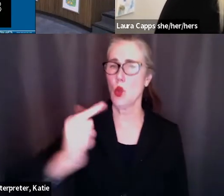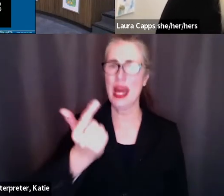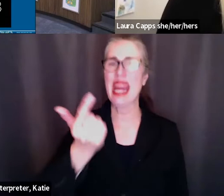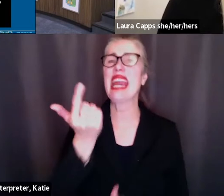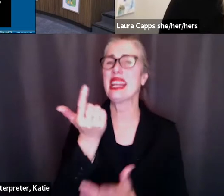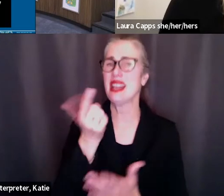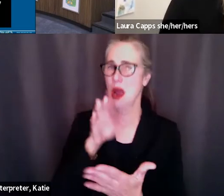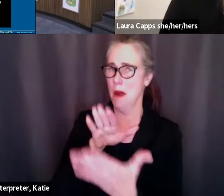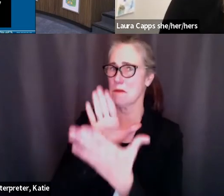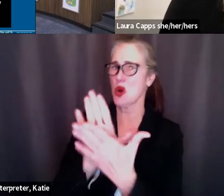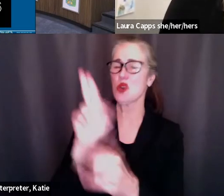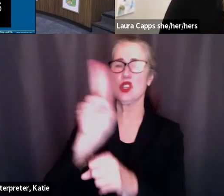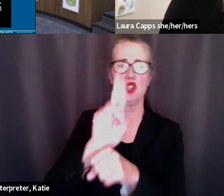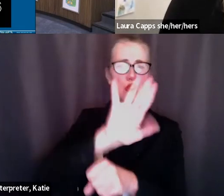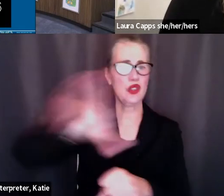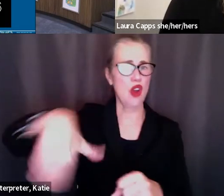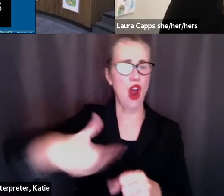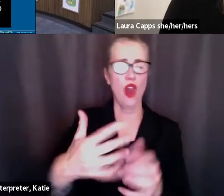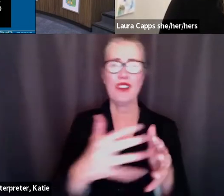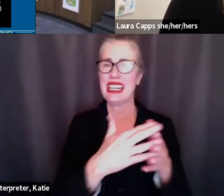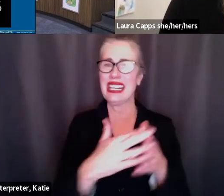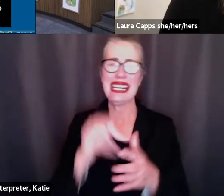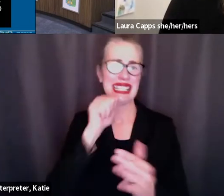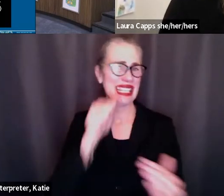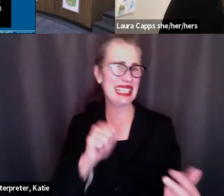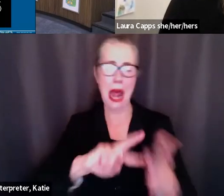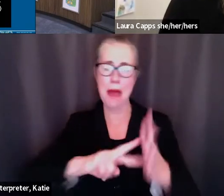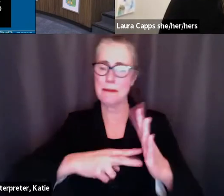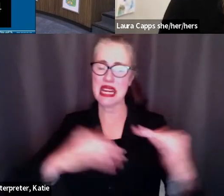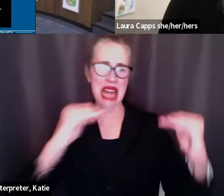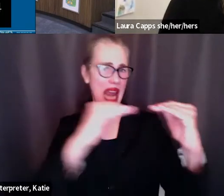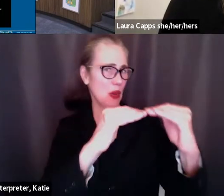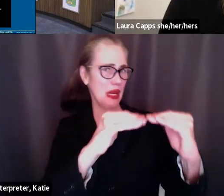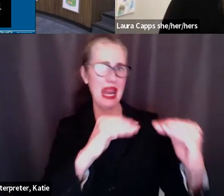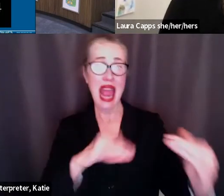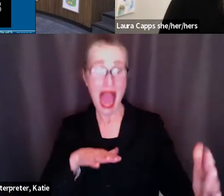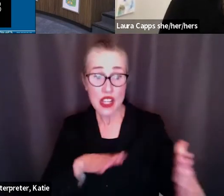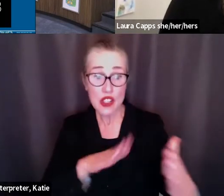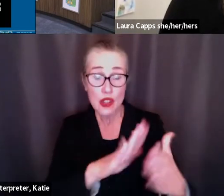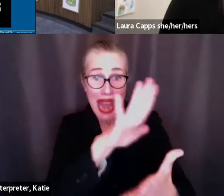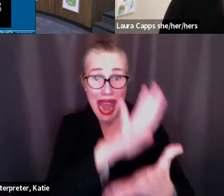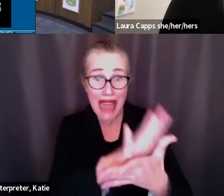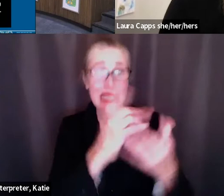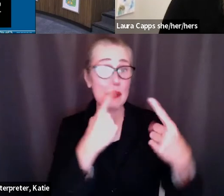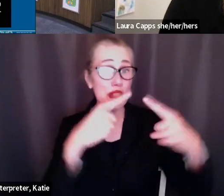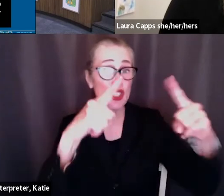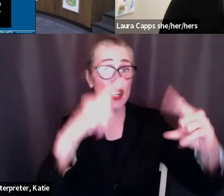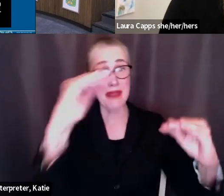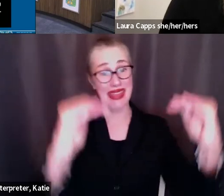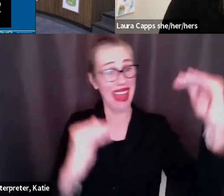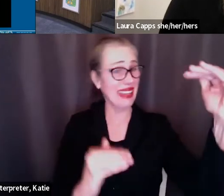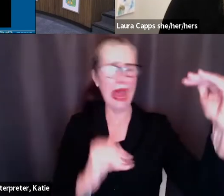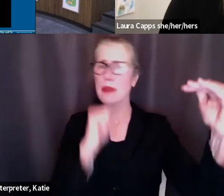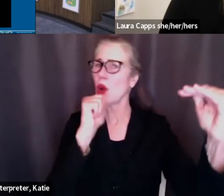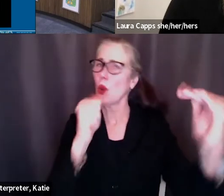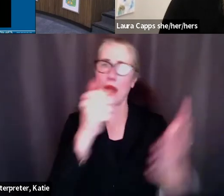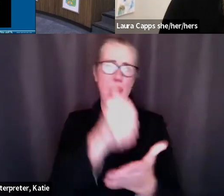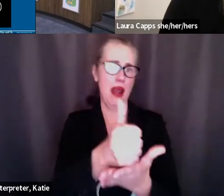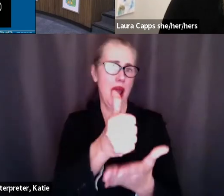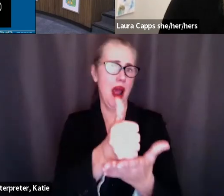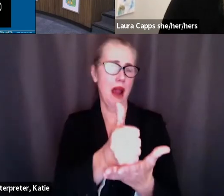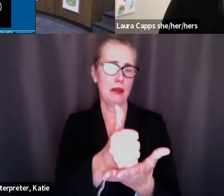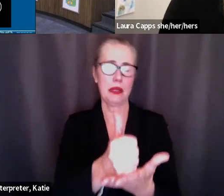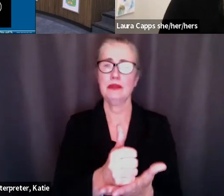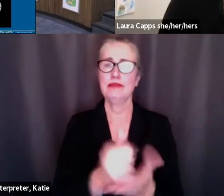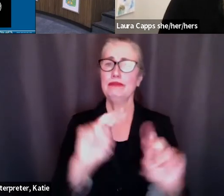moreover it does not equate to equity nor is it going to address the academic achievement gap by dividing the district into seven